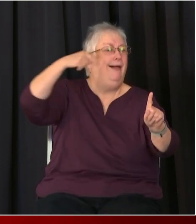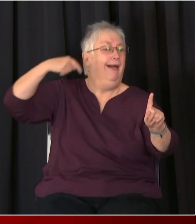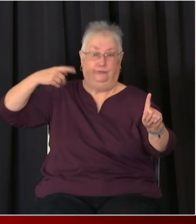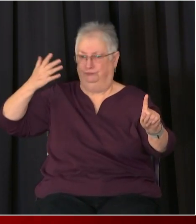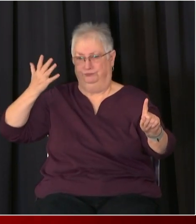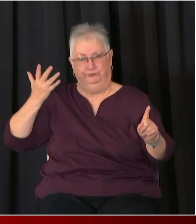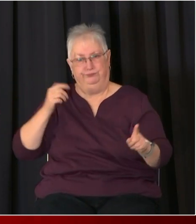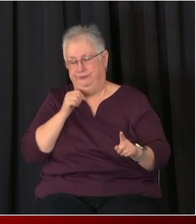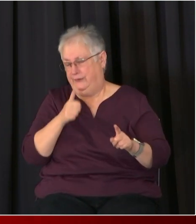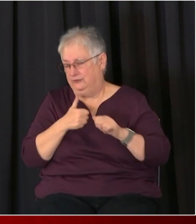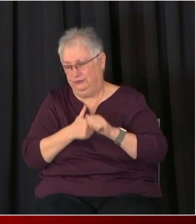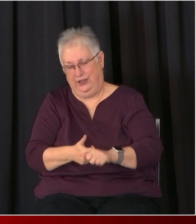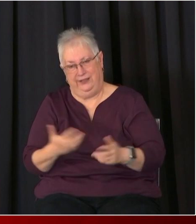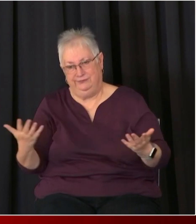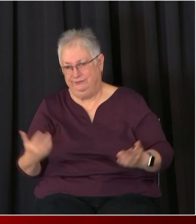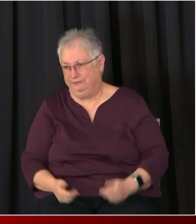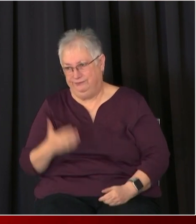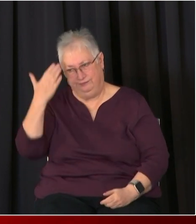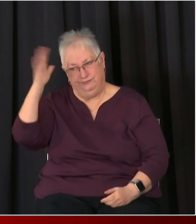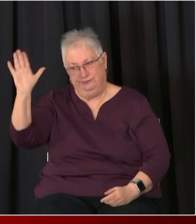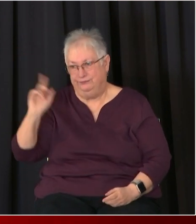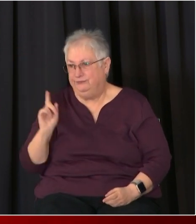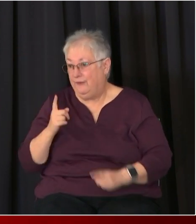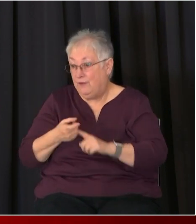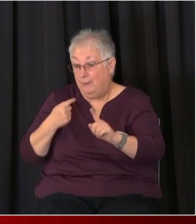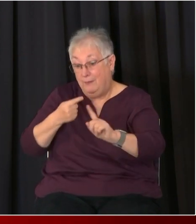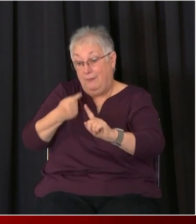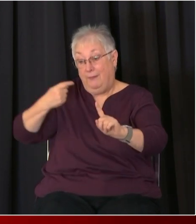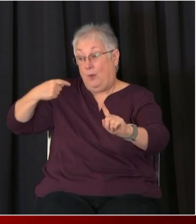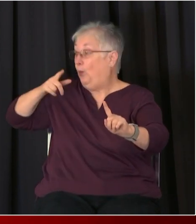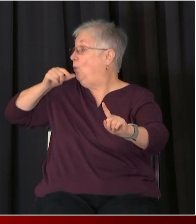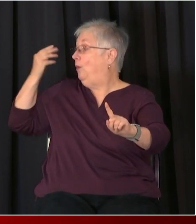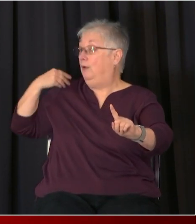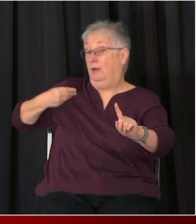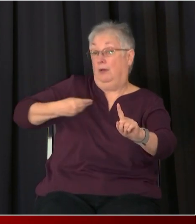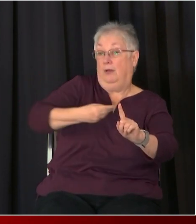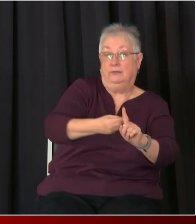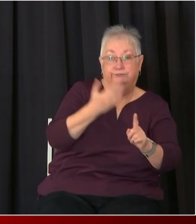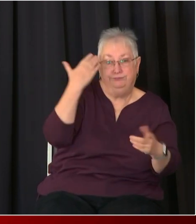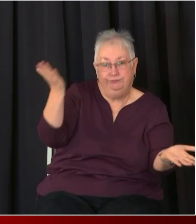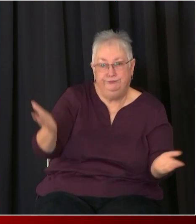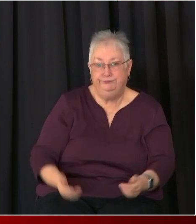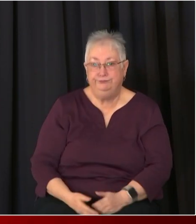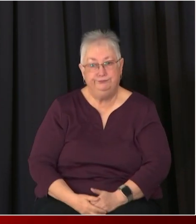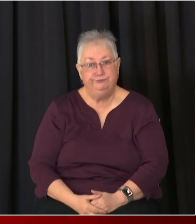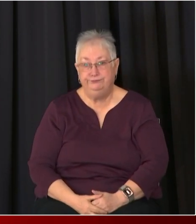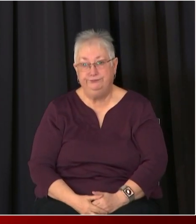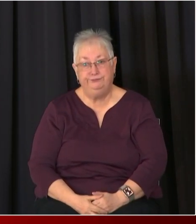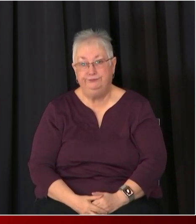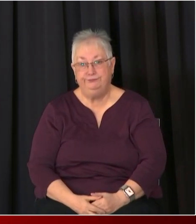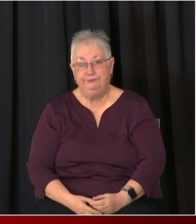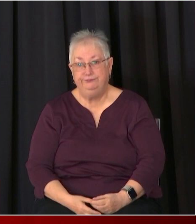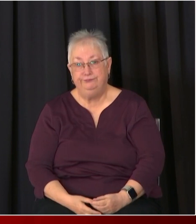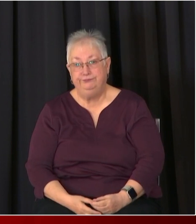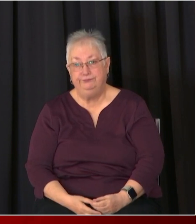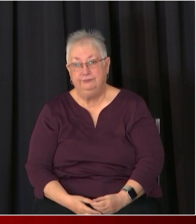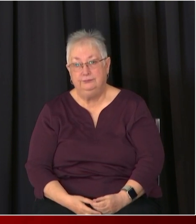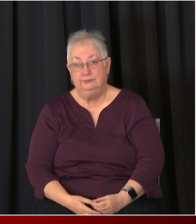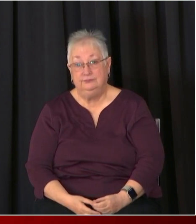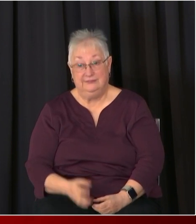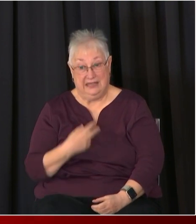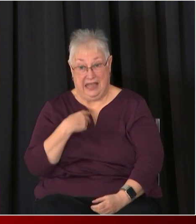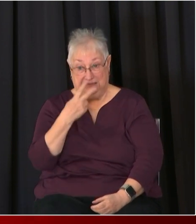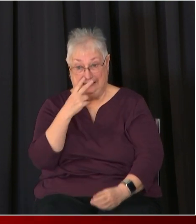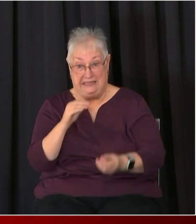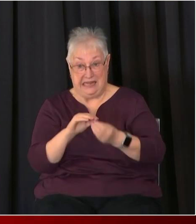you. That's really important, thank you. Yes. But I see great numbers in people who have turned it on. Have you been using it and sending